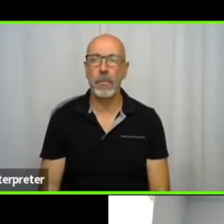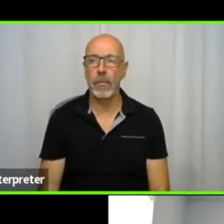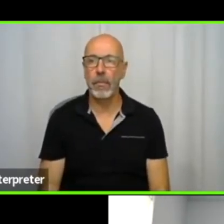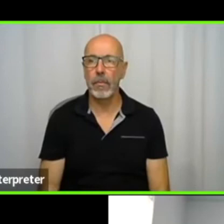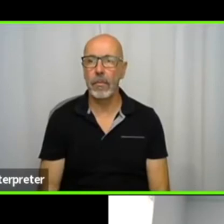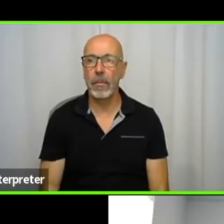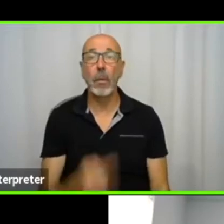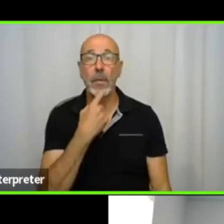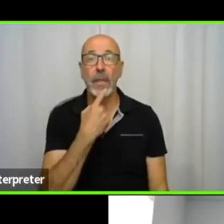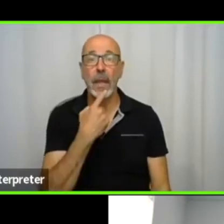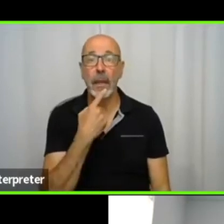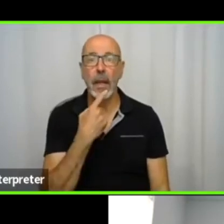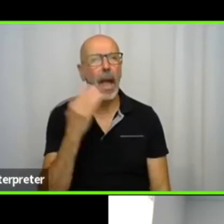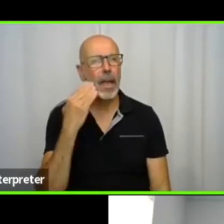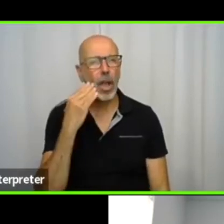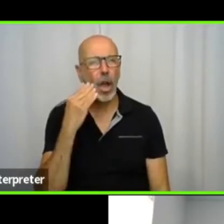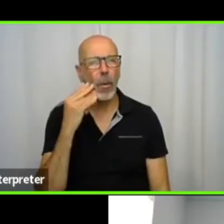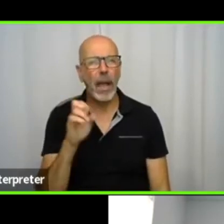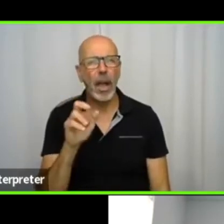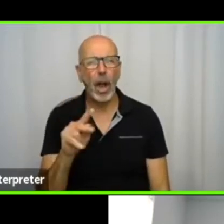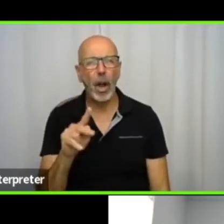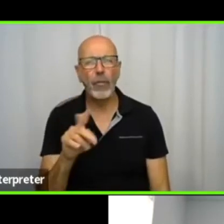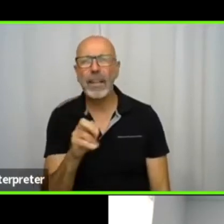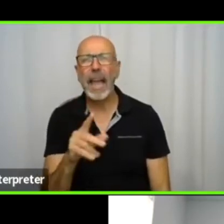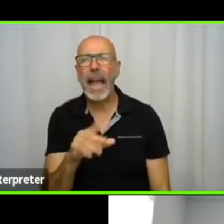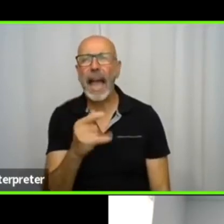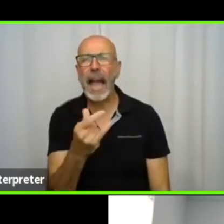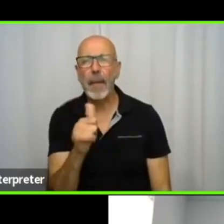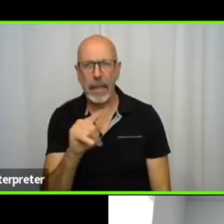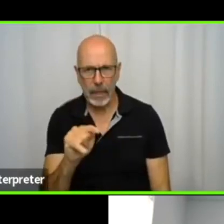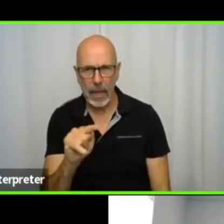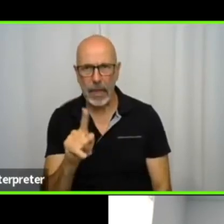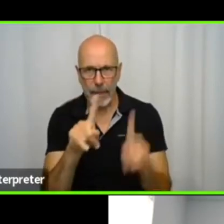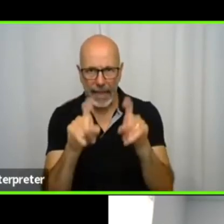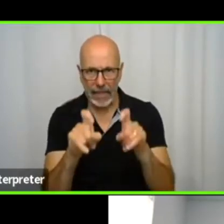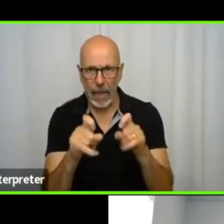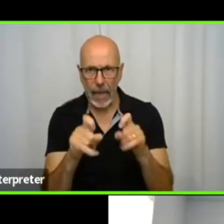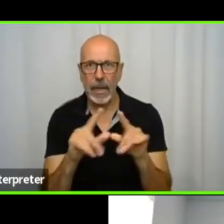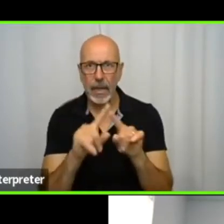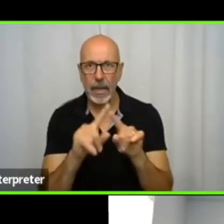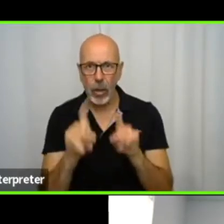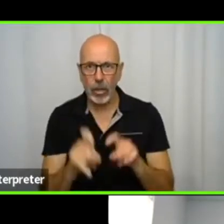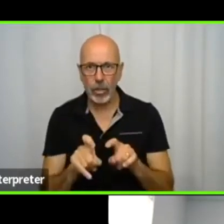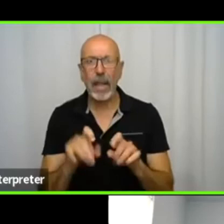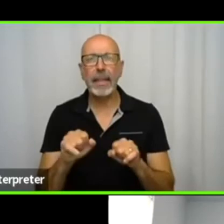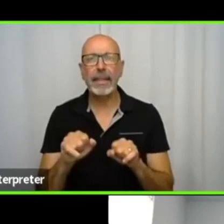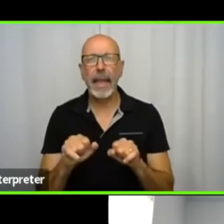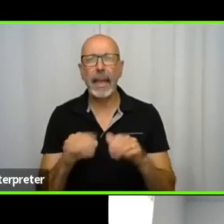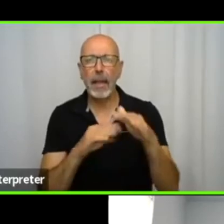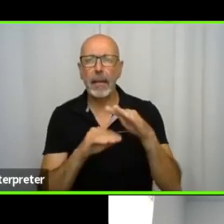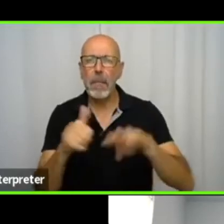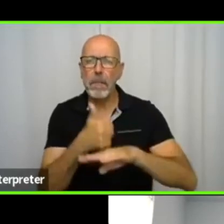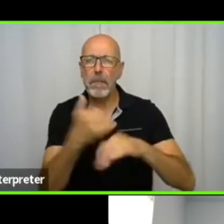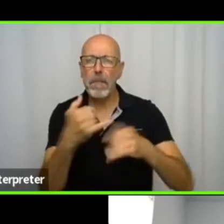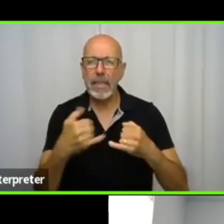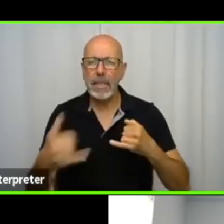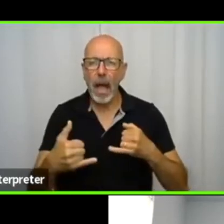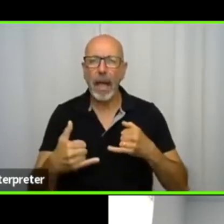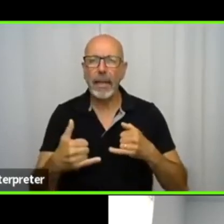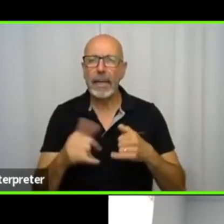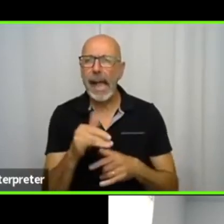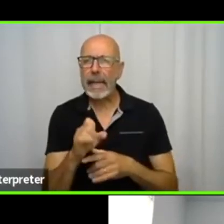I was going to say, I know Erica Abbott has been asking a lot of questions about kind of baseline asset limits. And, I